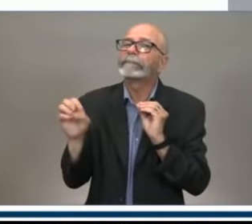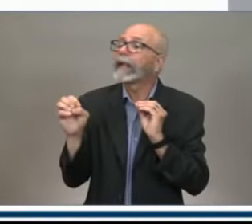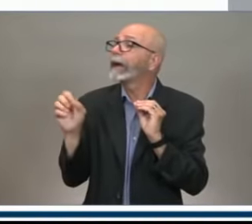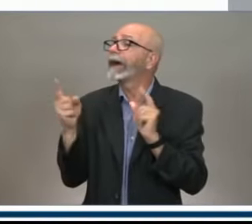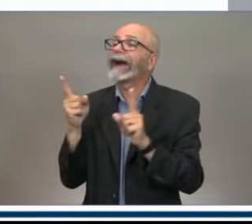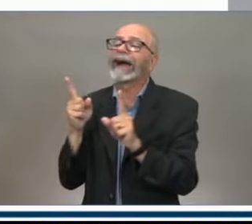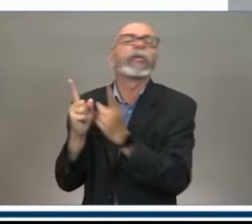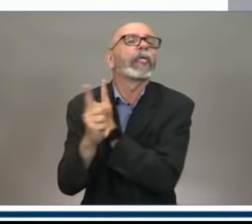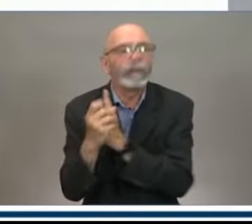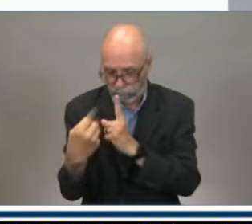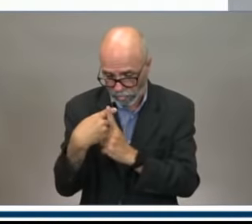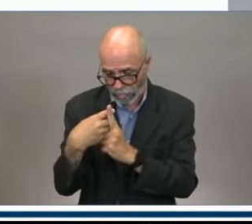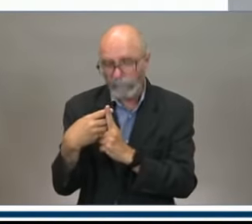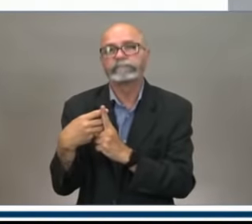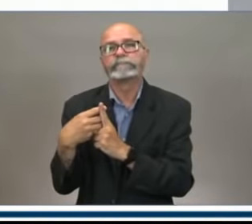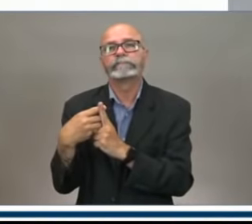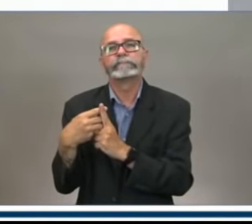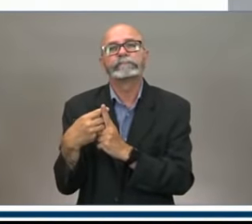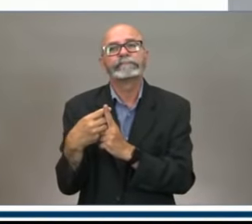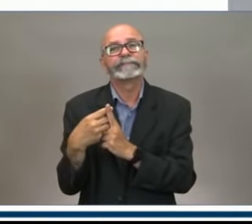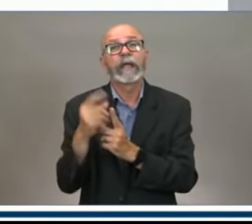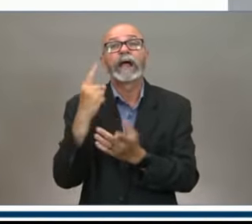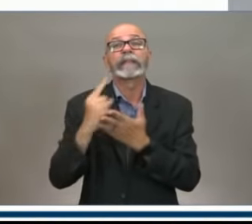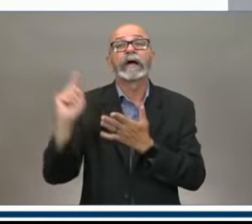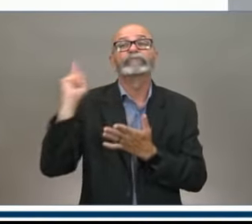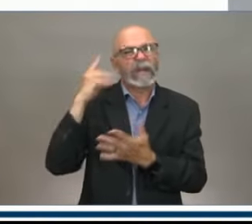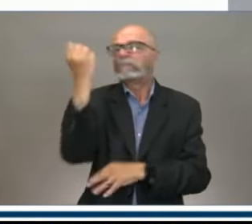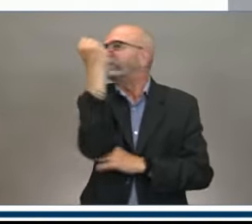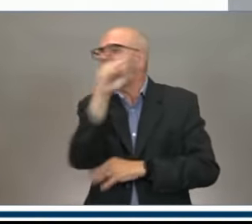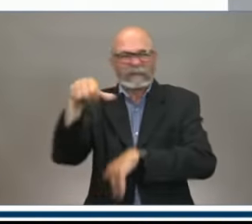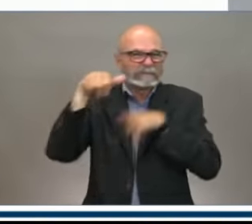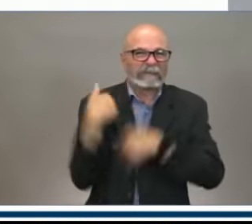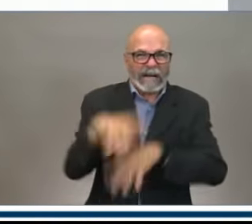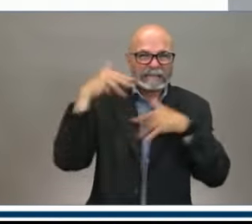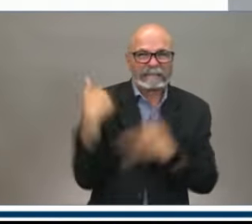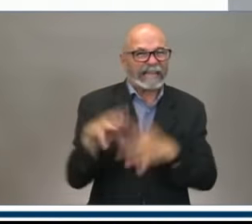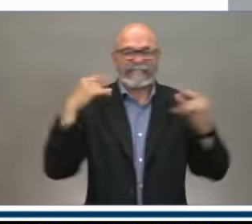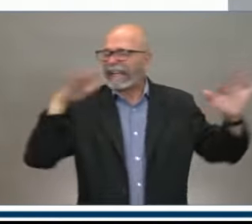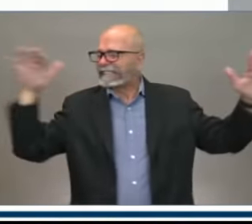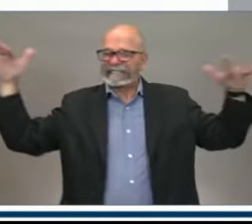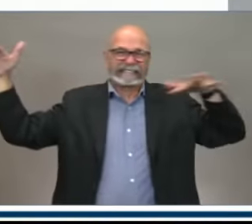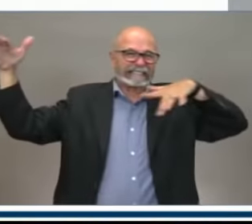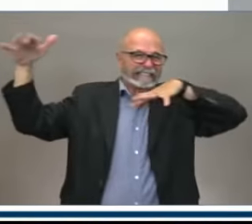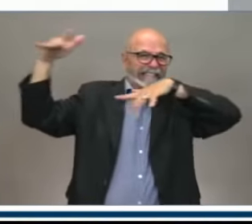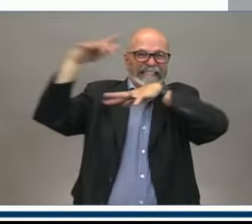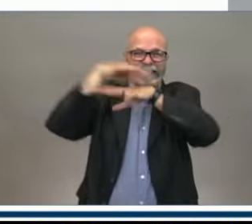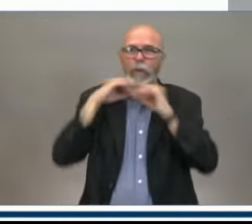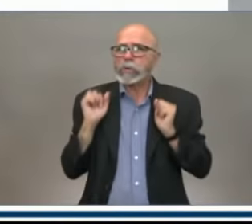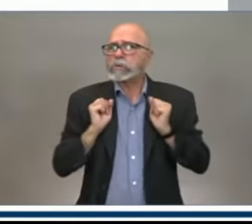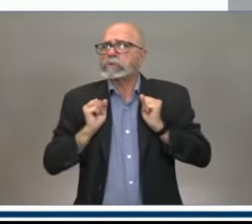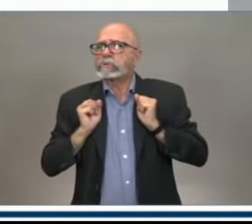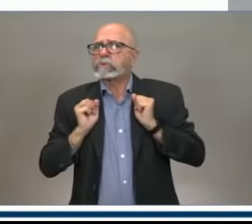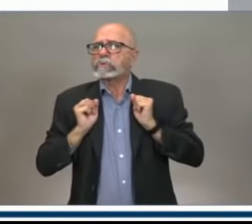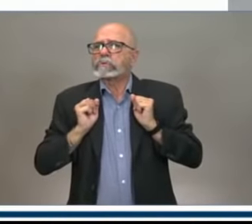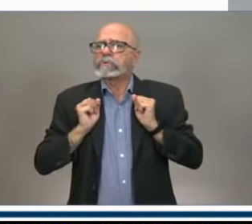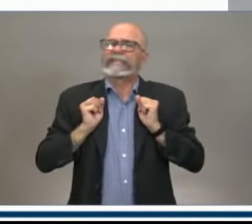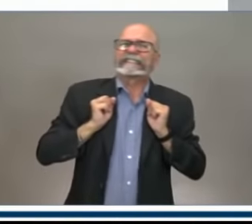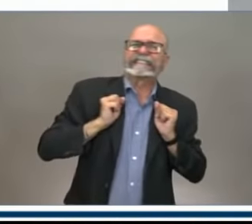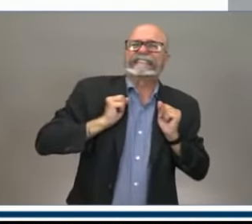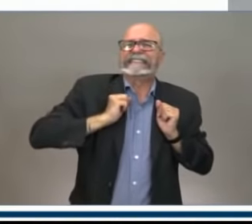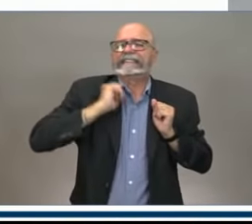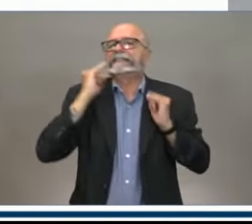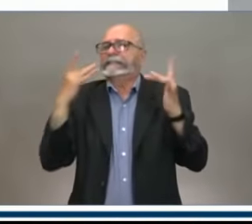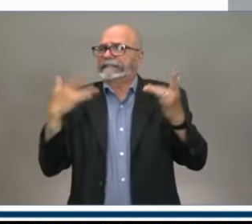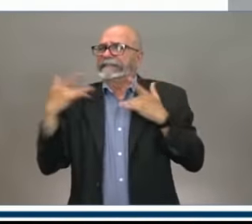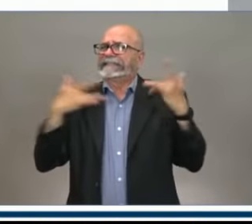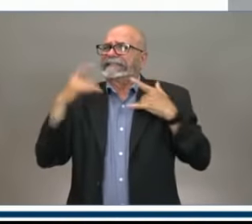protests last week and ongoing that, again, some level of risk. So we need to be watching things for at least the next 2, if not 3